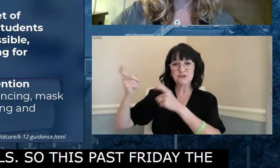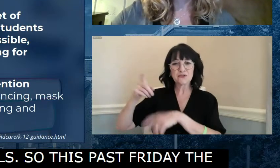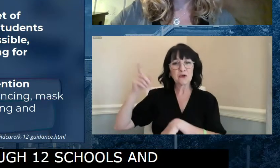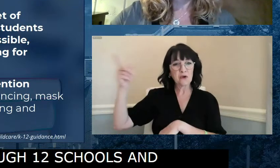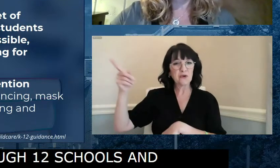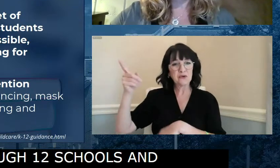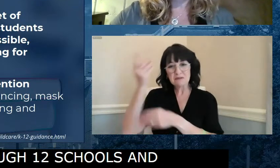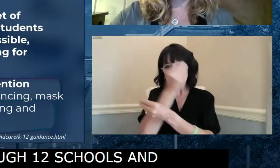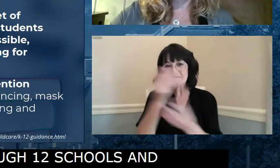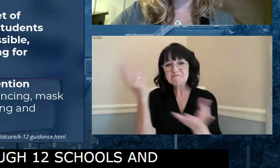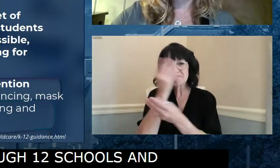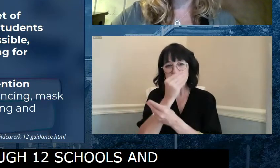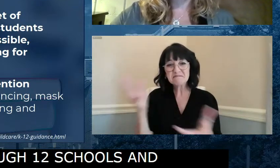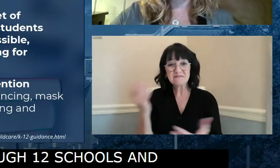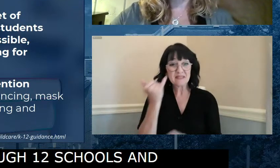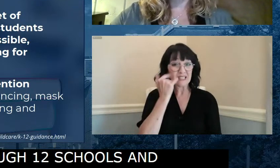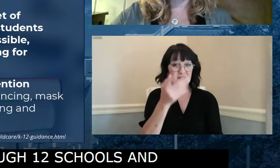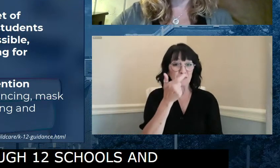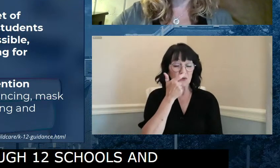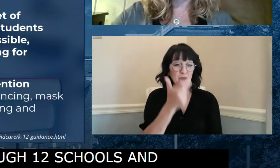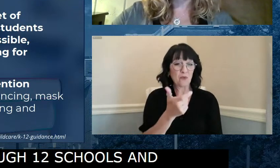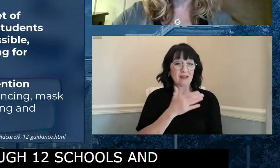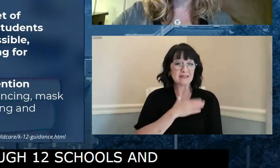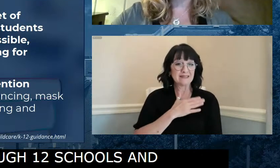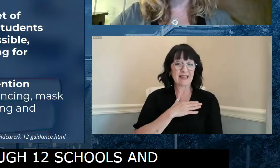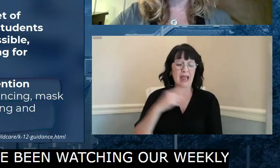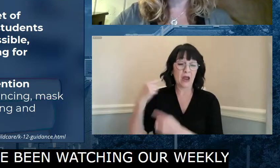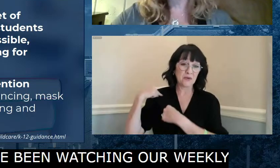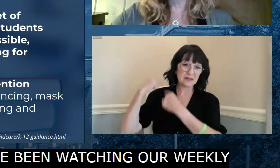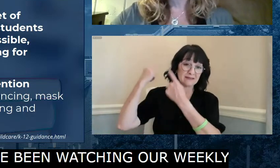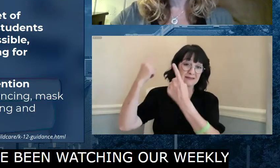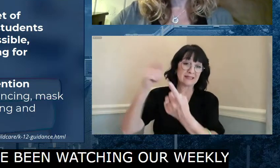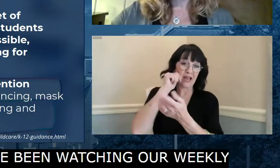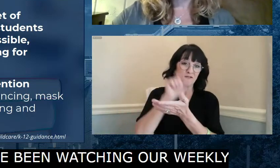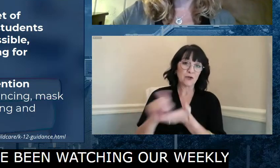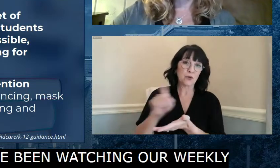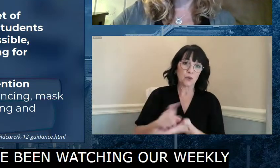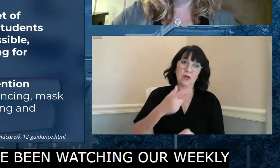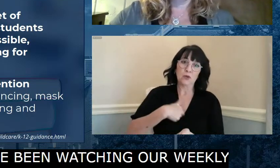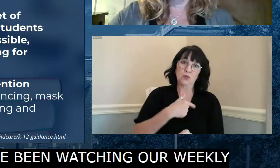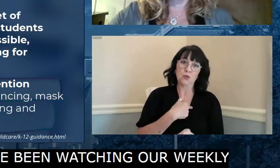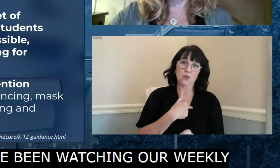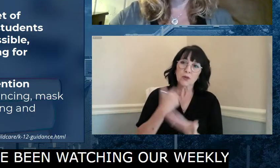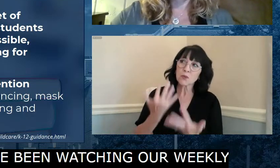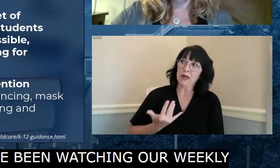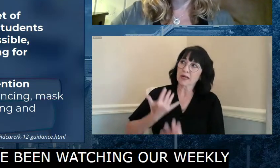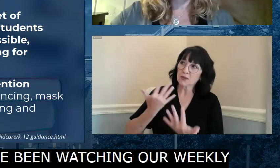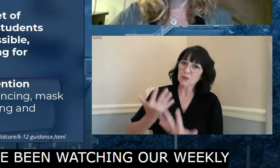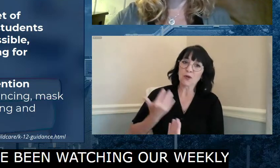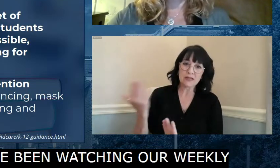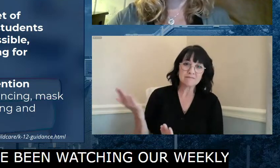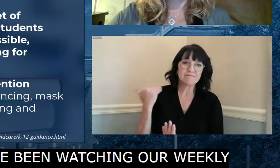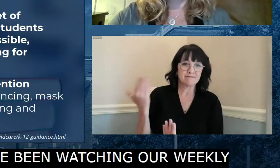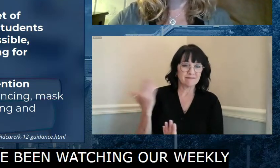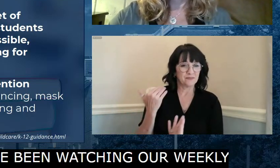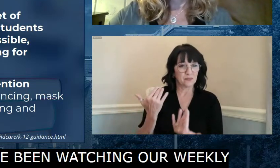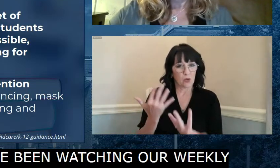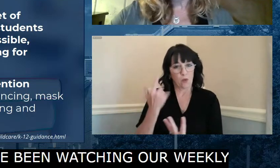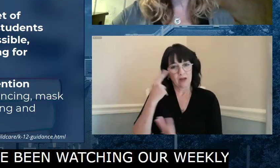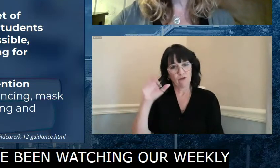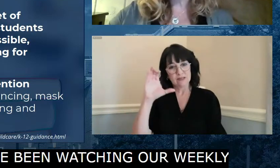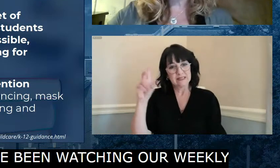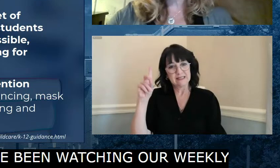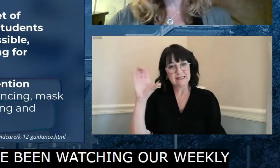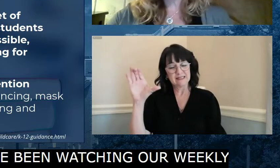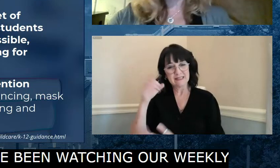weekly press briefings, we've been eagerly awaiting the new CDC guidance. And